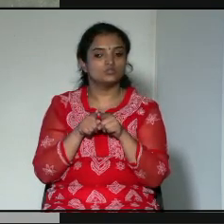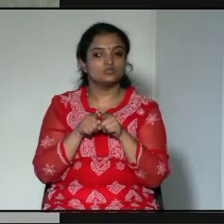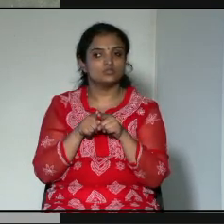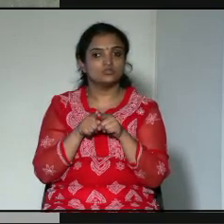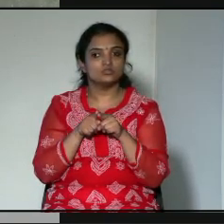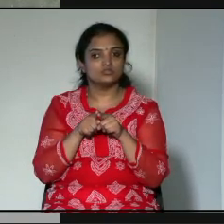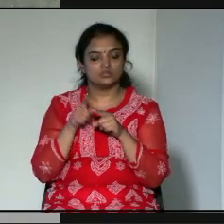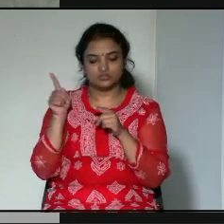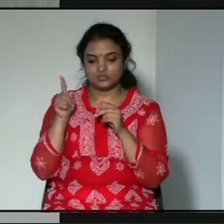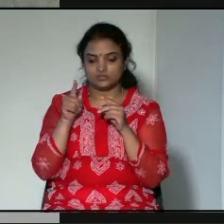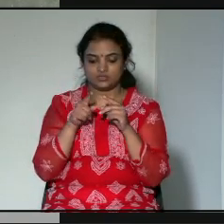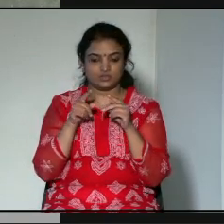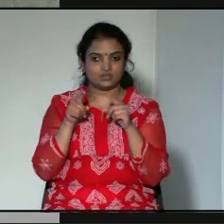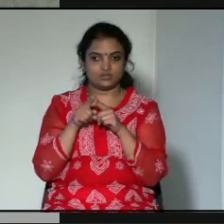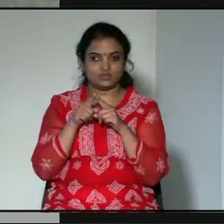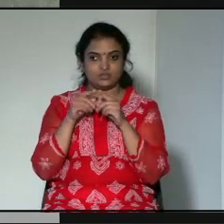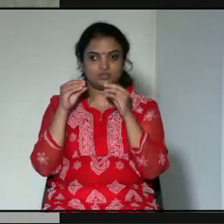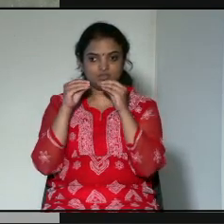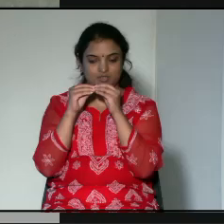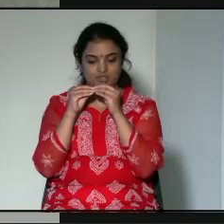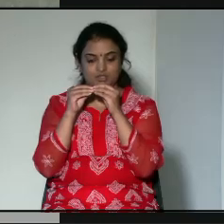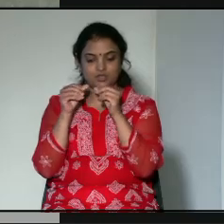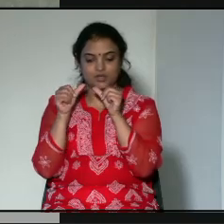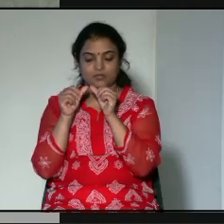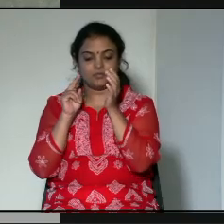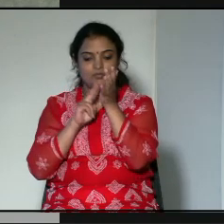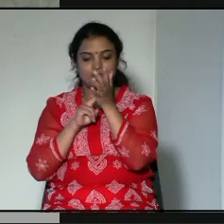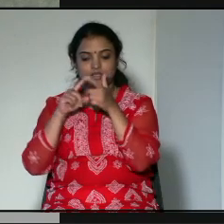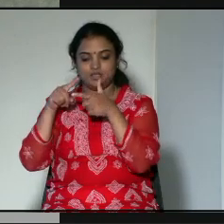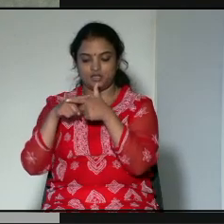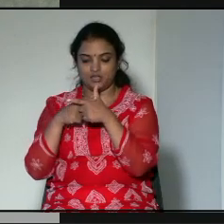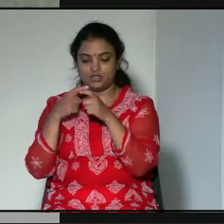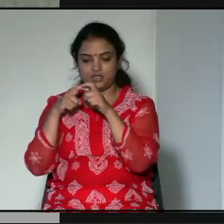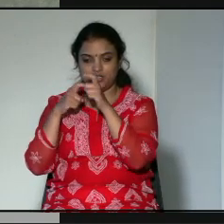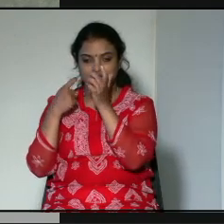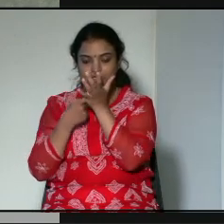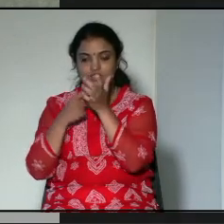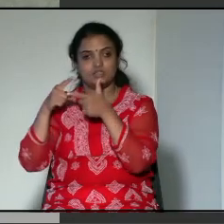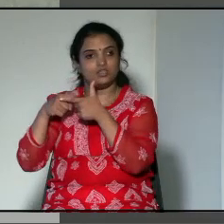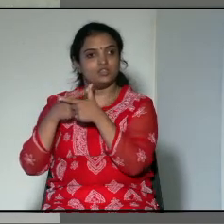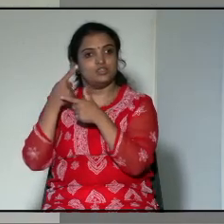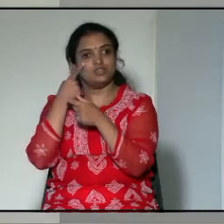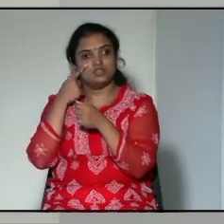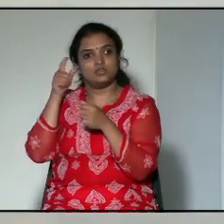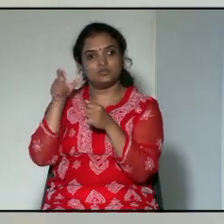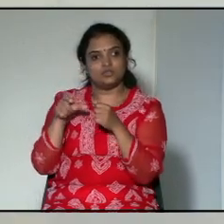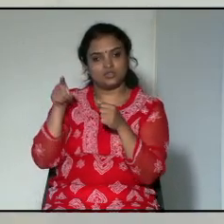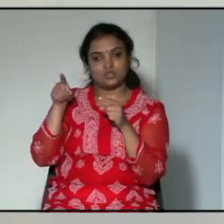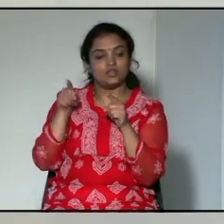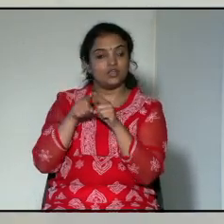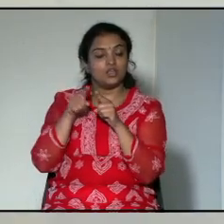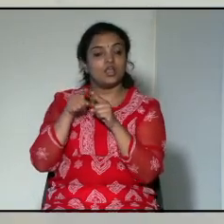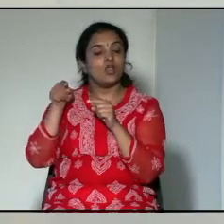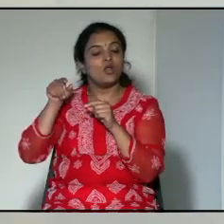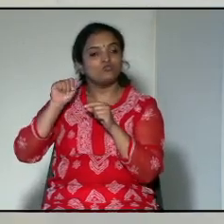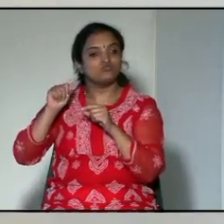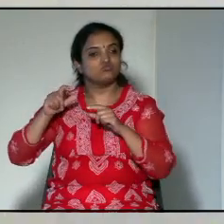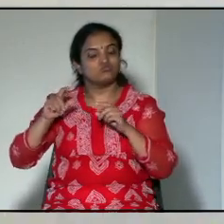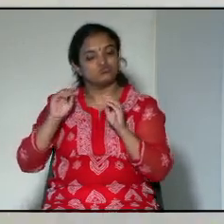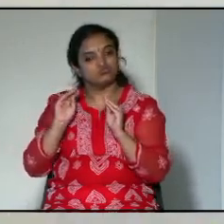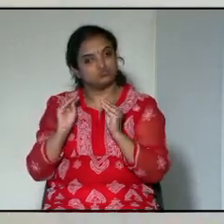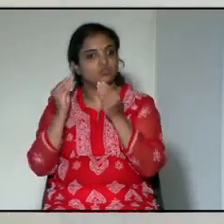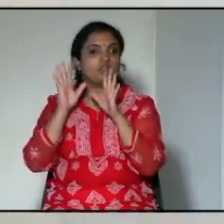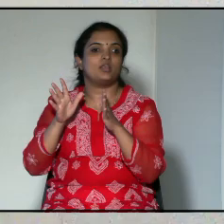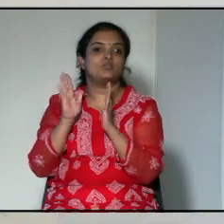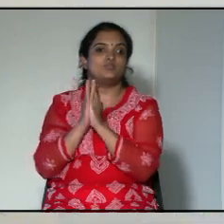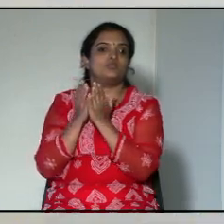the person behind the book, because it was she collected Meera Mukherjee, knew her, like Abhishek,